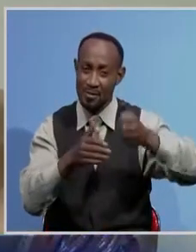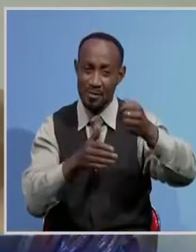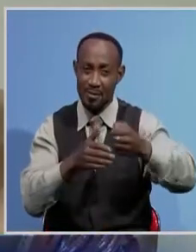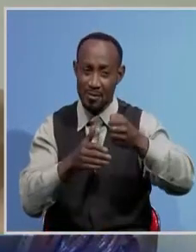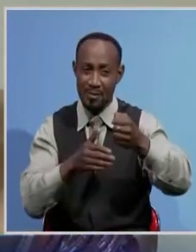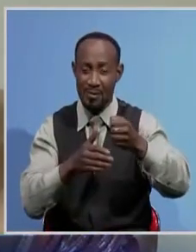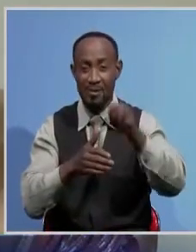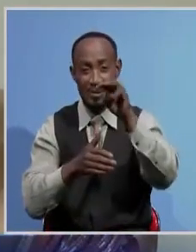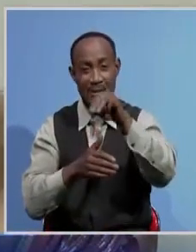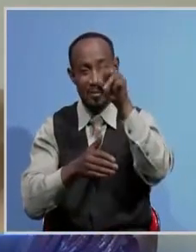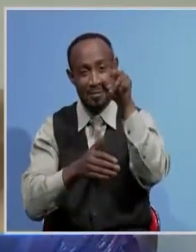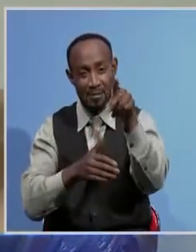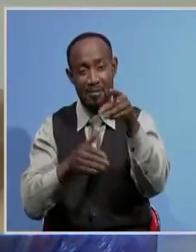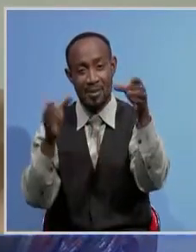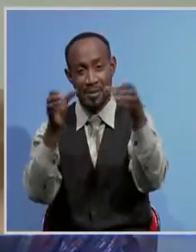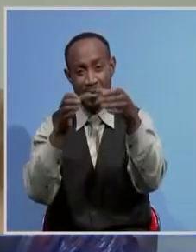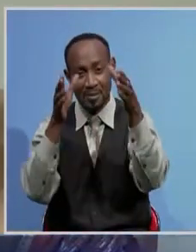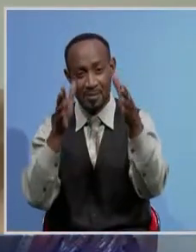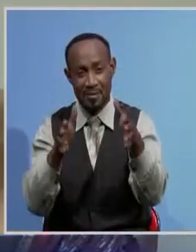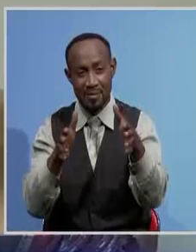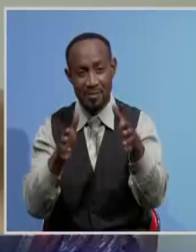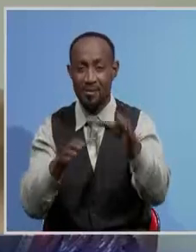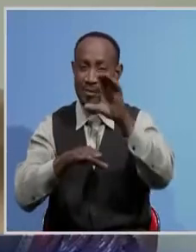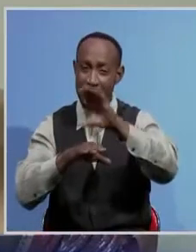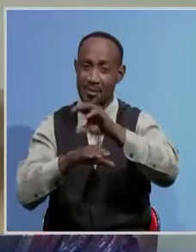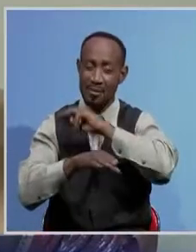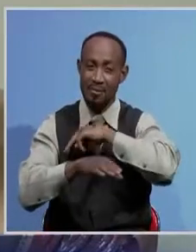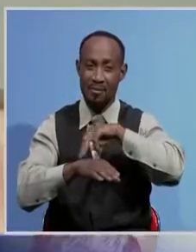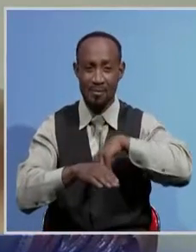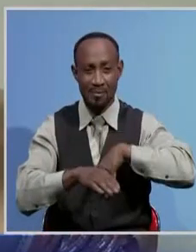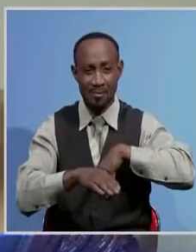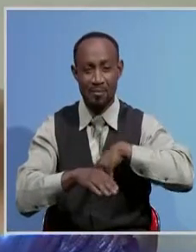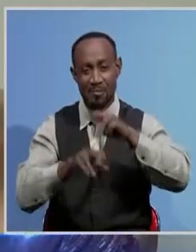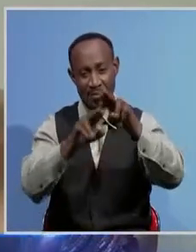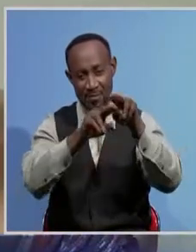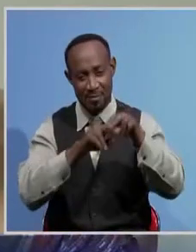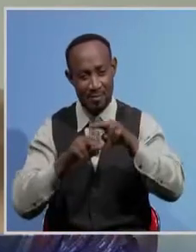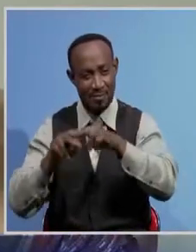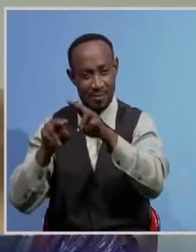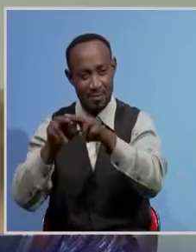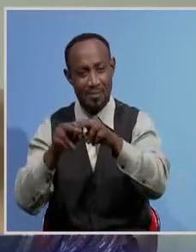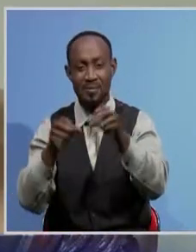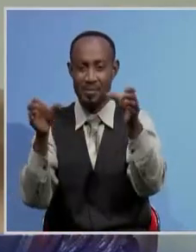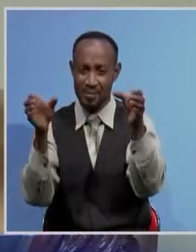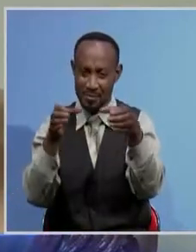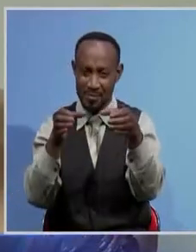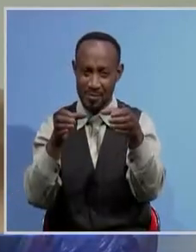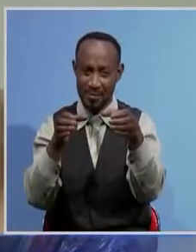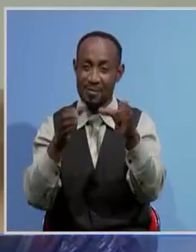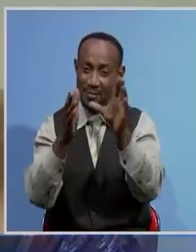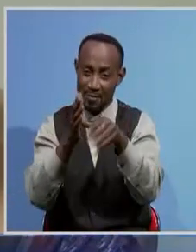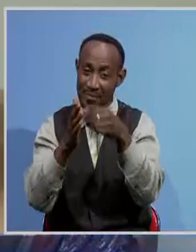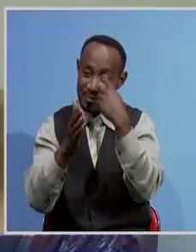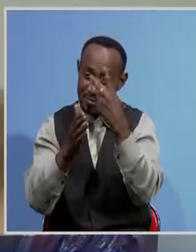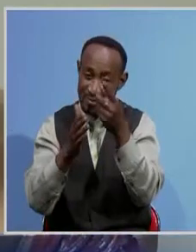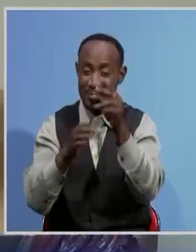the MPs, the councillors, the church members. You sit together as a community and decide